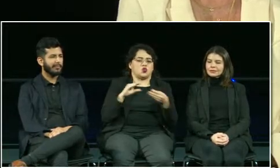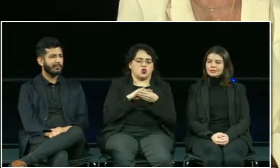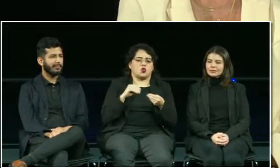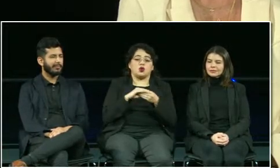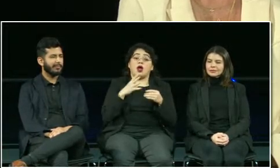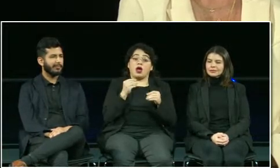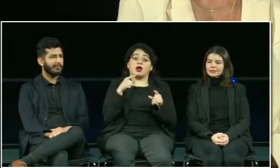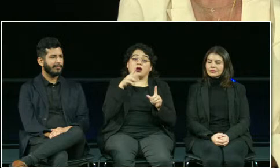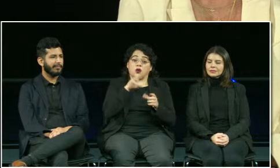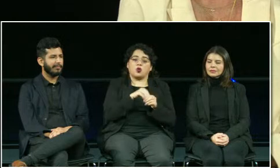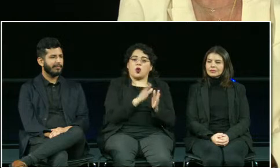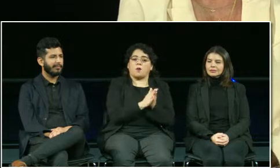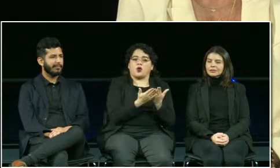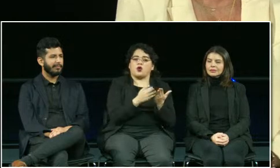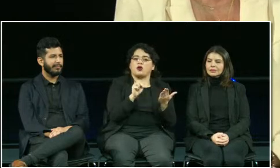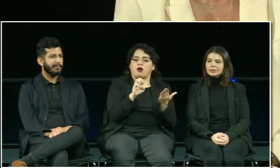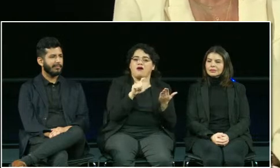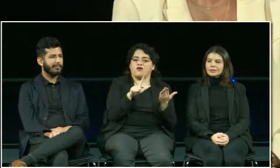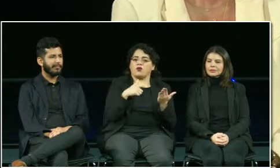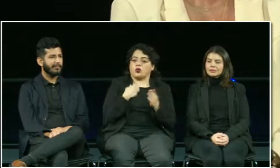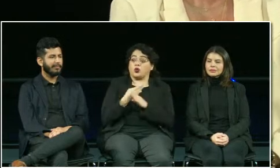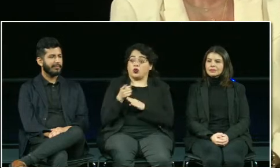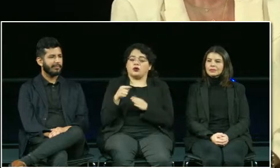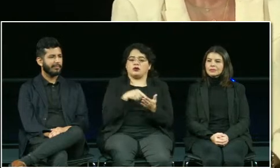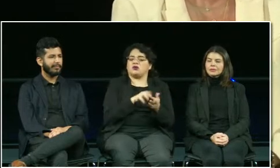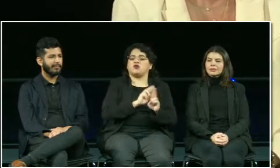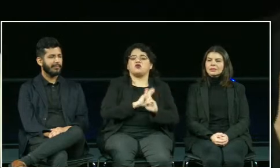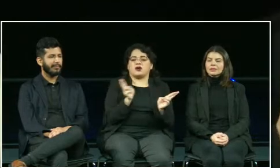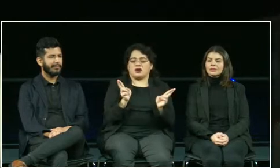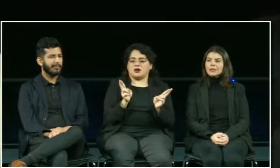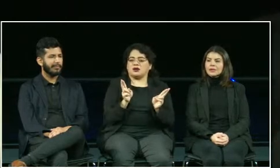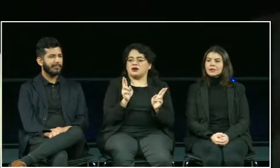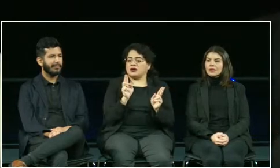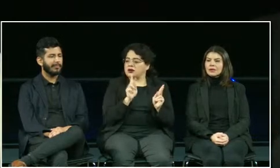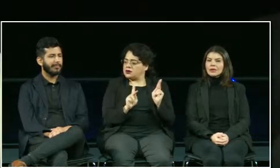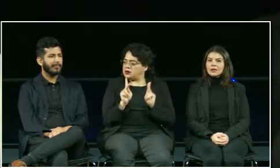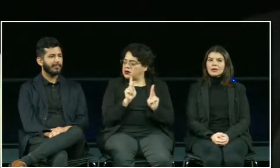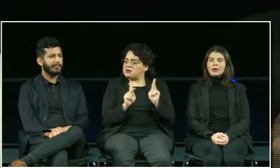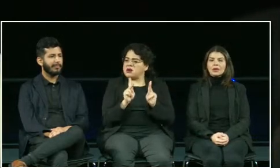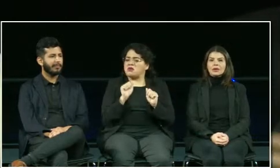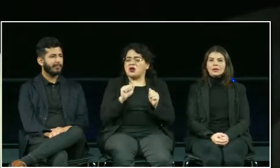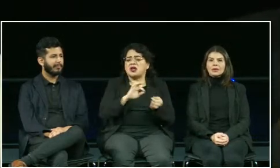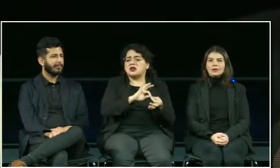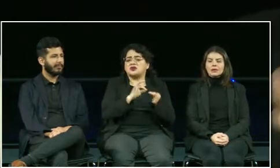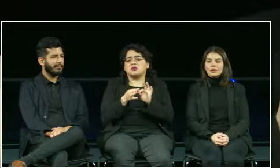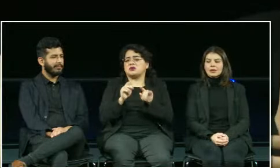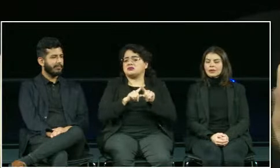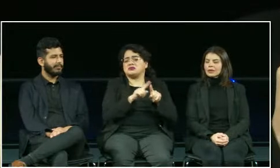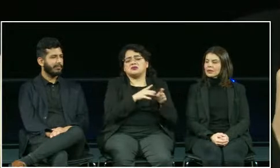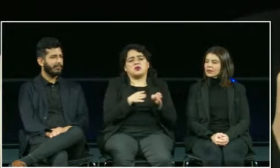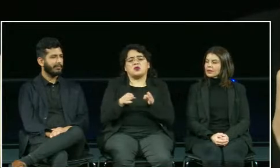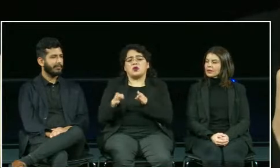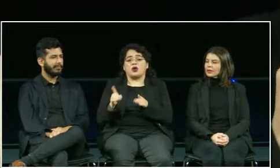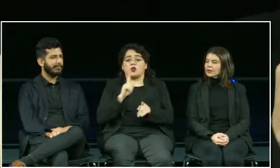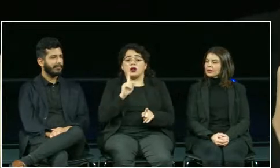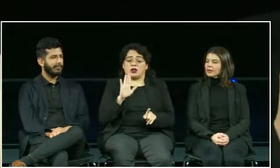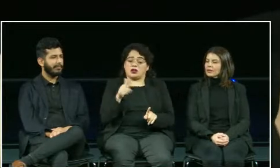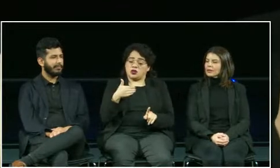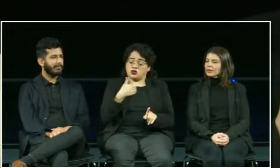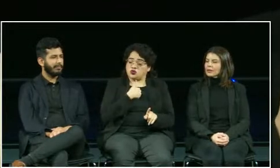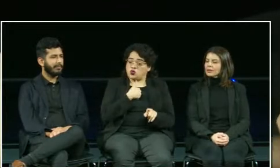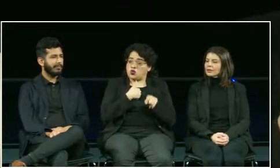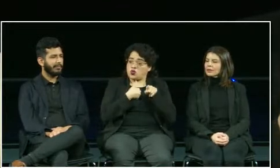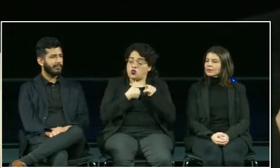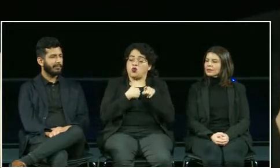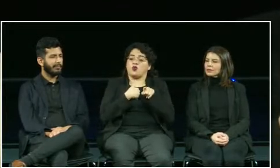And obviously, I mean, people can interpret this in many ways, but I feel like the soul of IVALU obviously lives